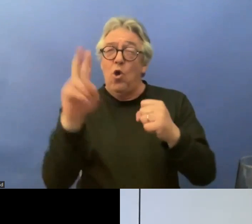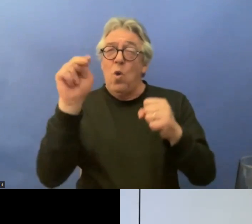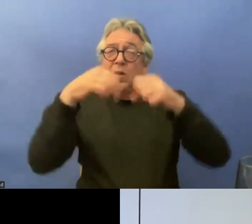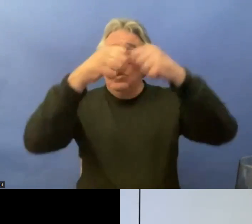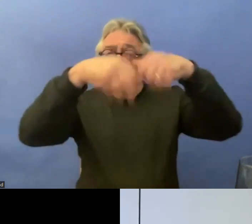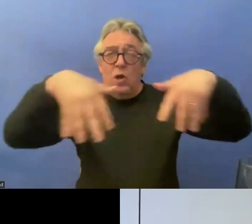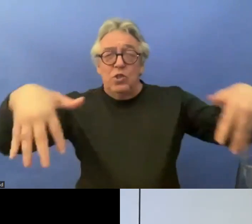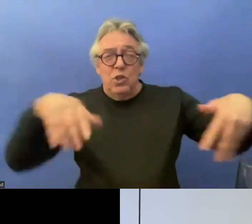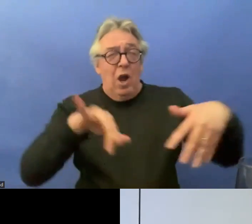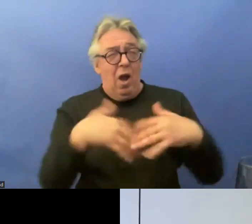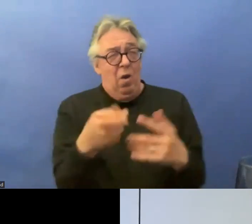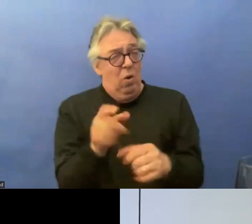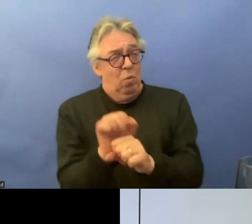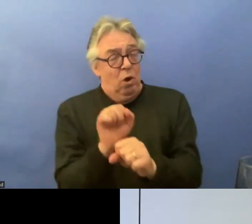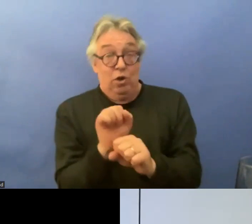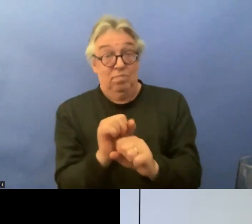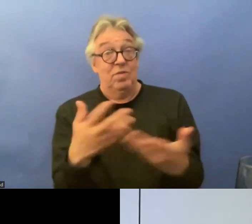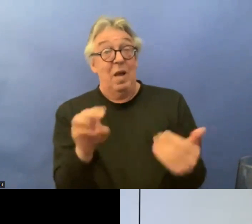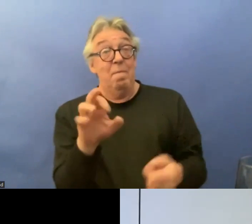Marhab, and the floor is yours.